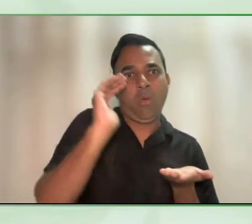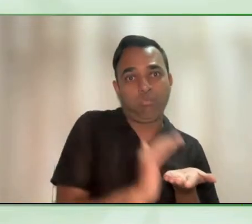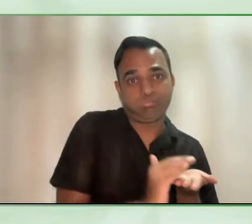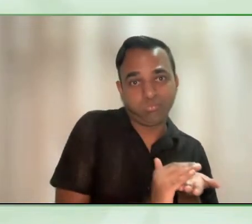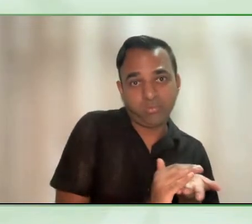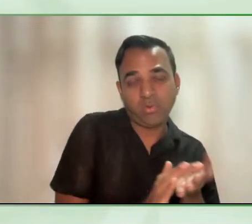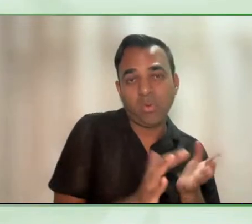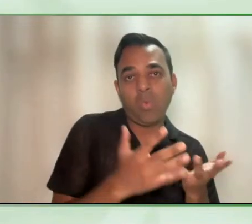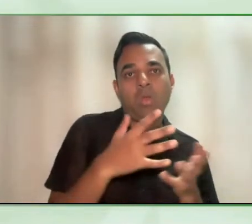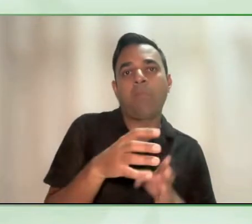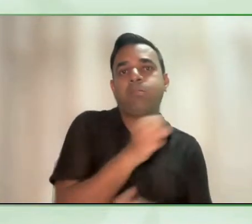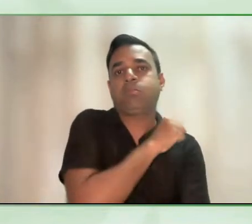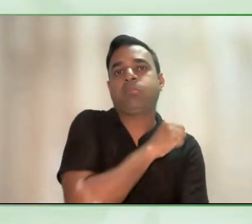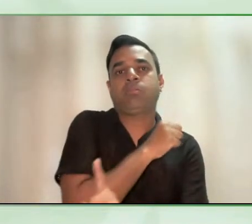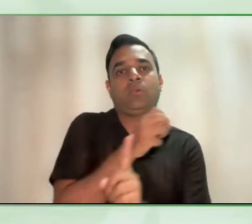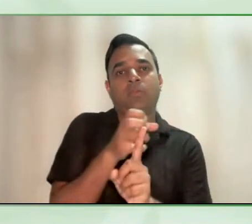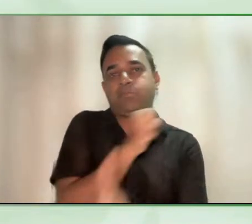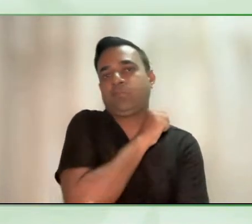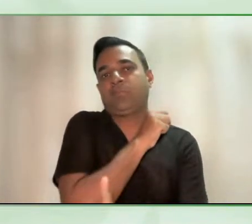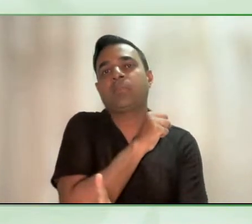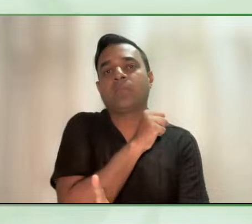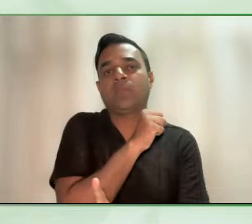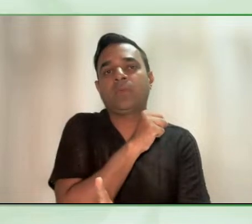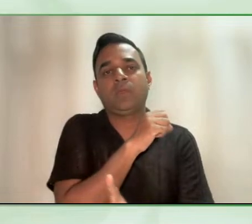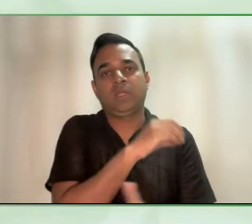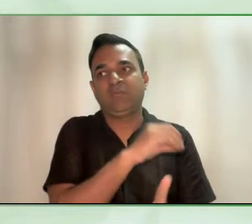explore, and where